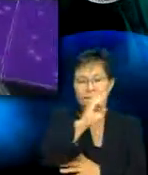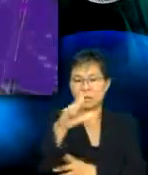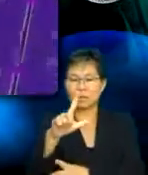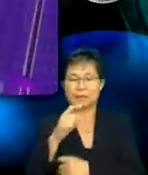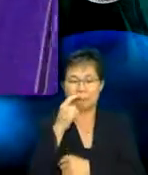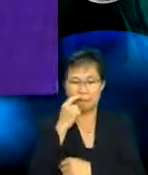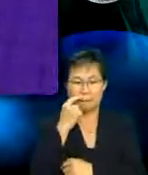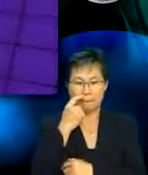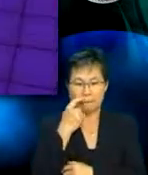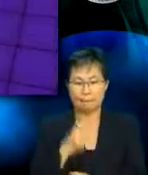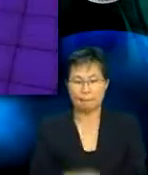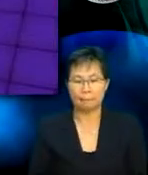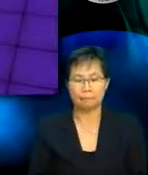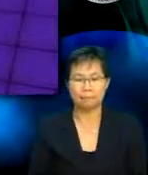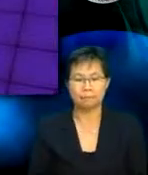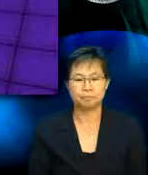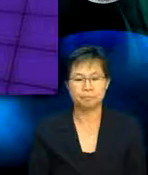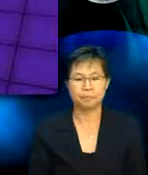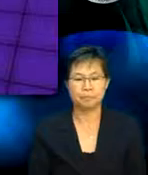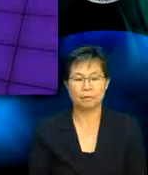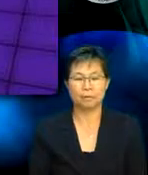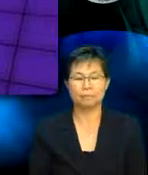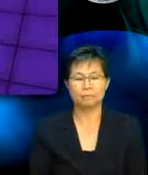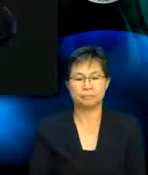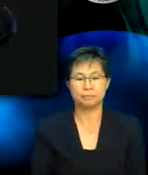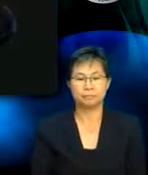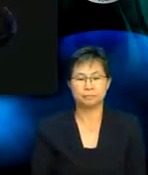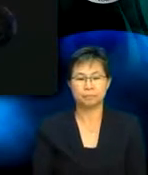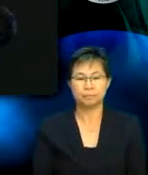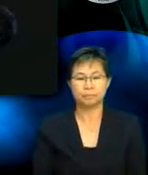electrical energy through solar cells.